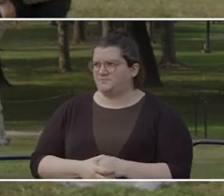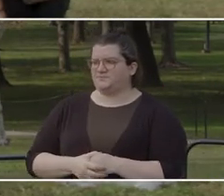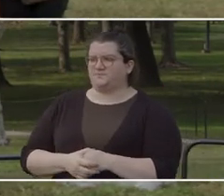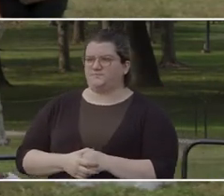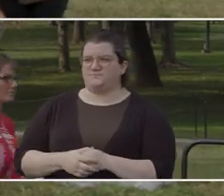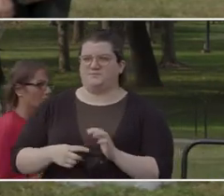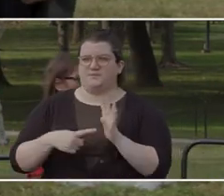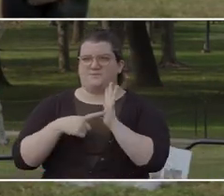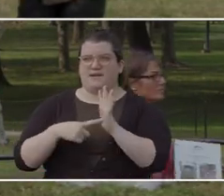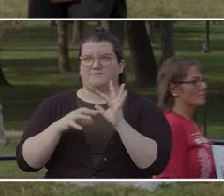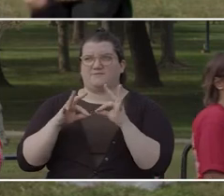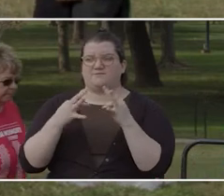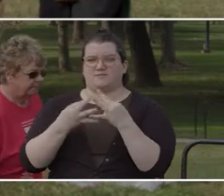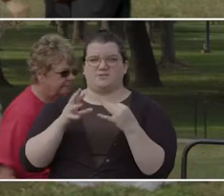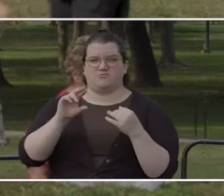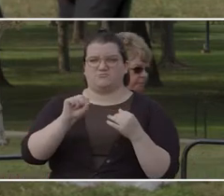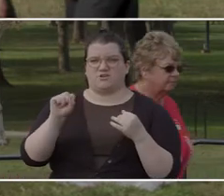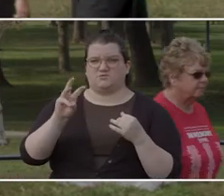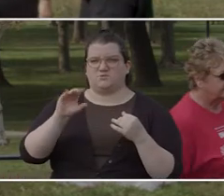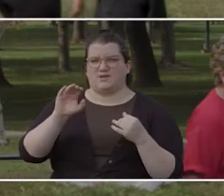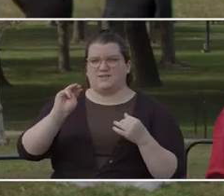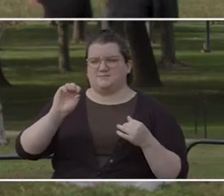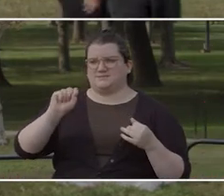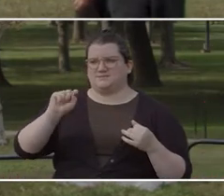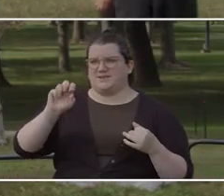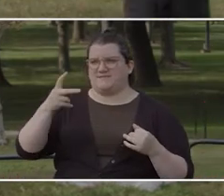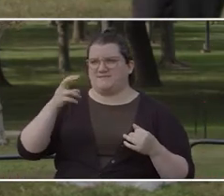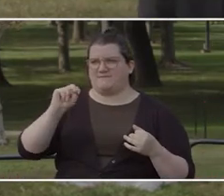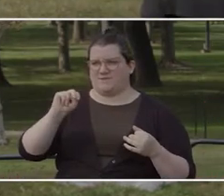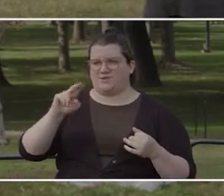On behalf of the family of Ross William Steffen, U.S. Army.